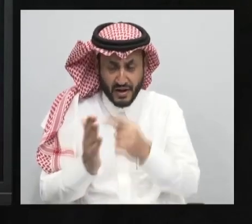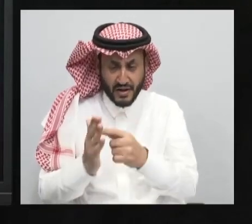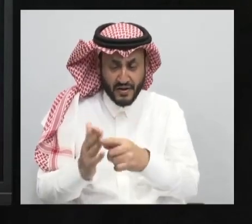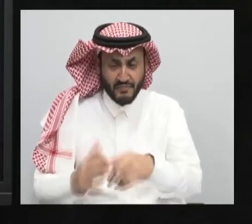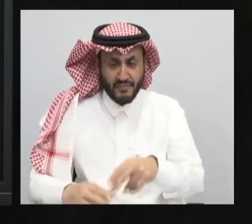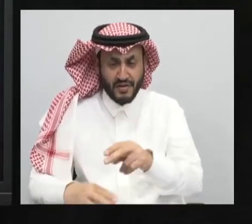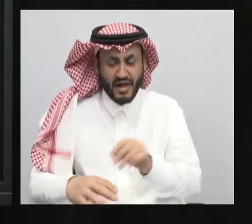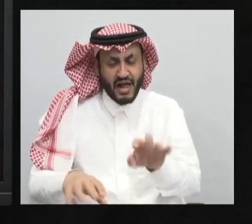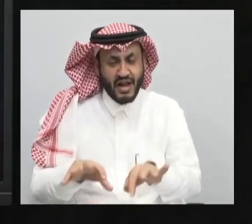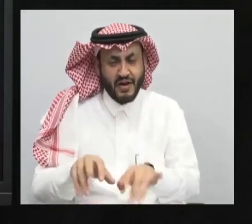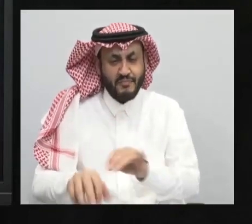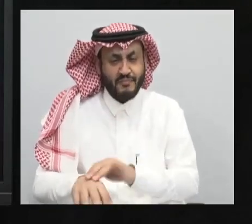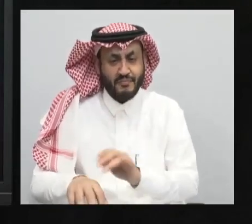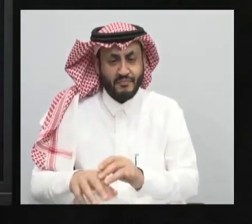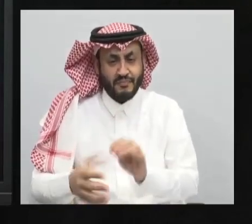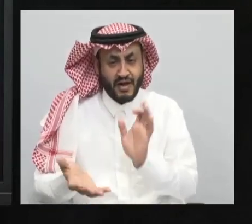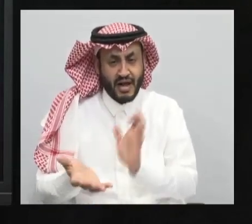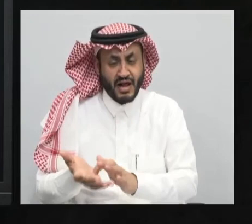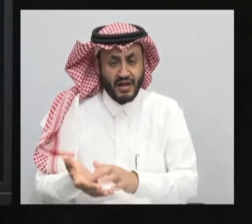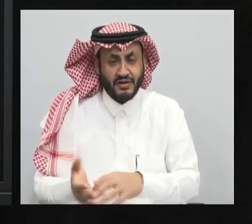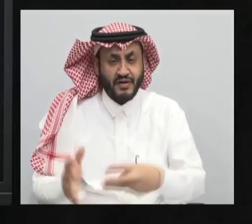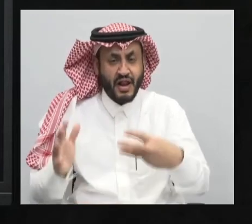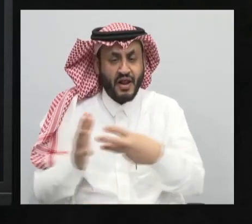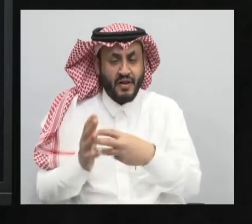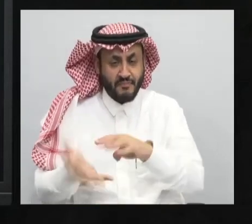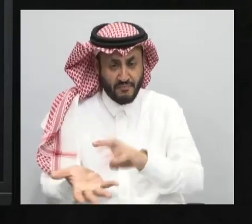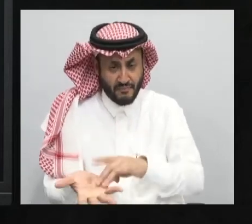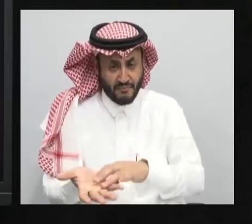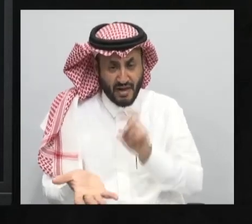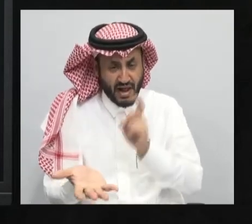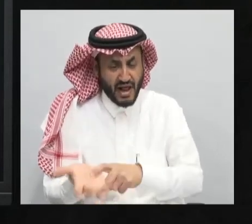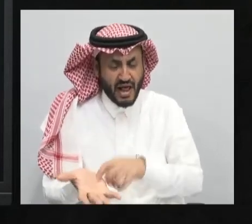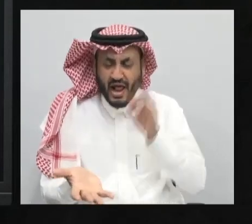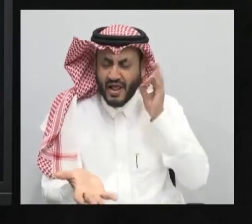the word and then press some electronic dictionaries. You can press